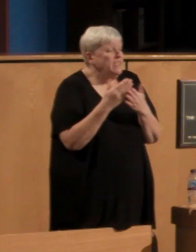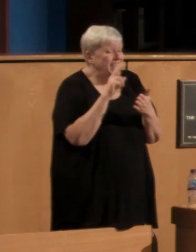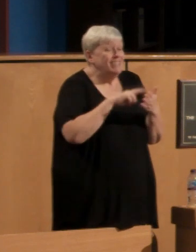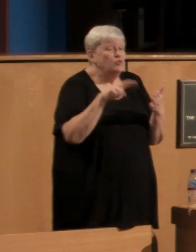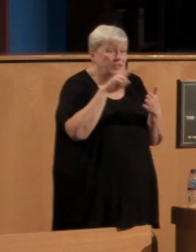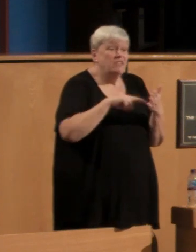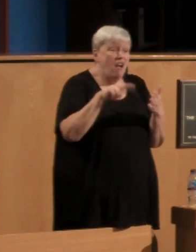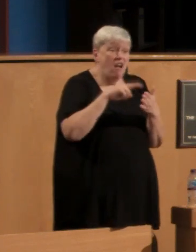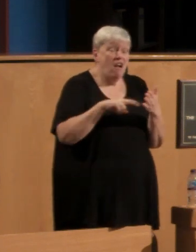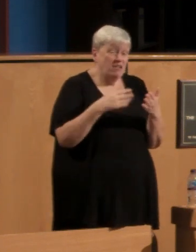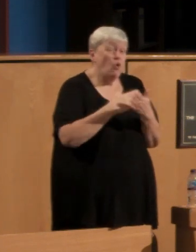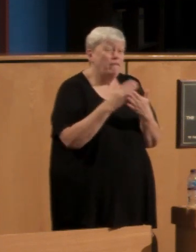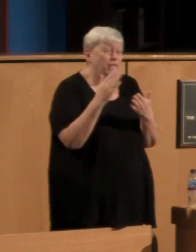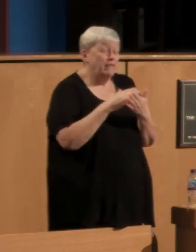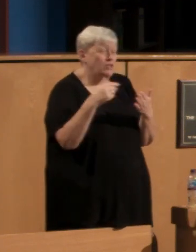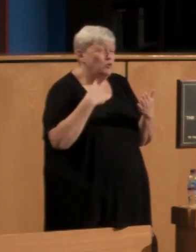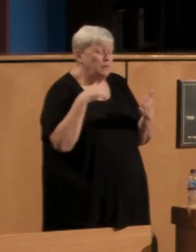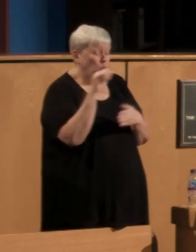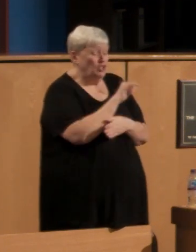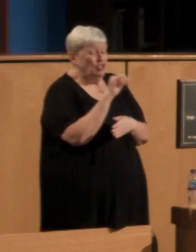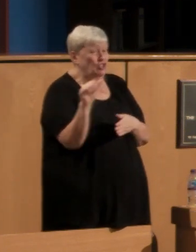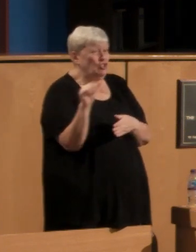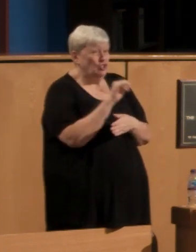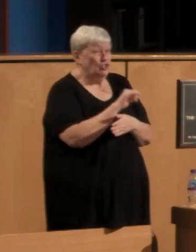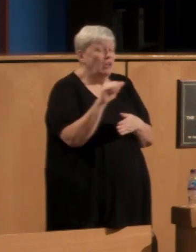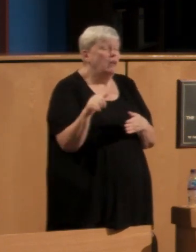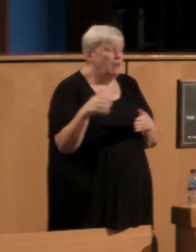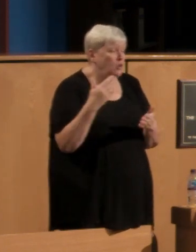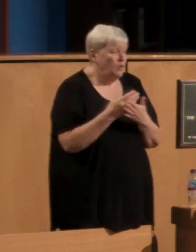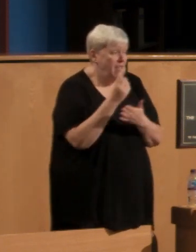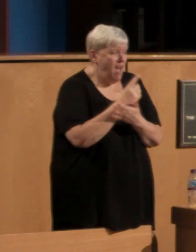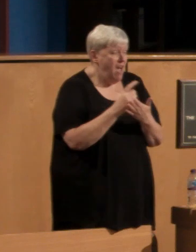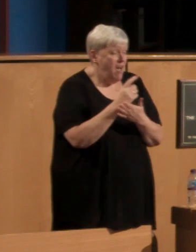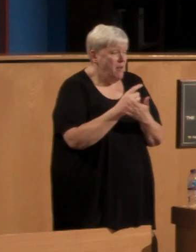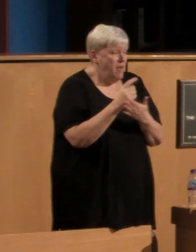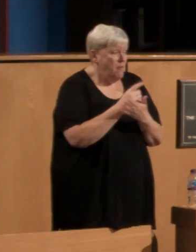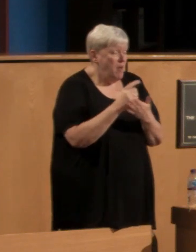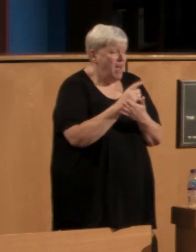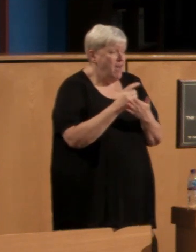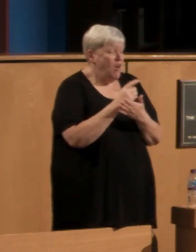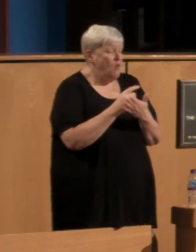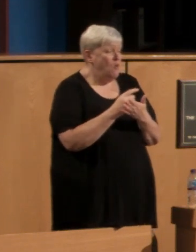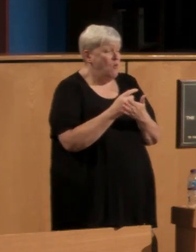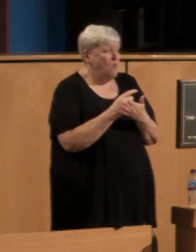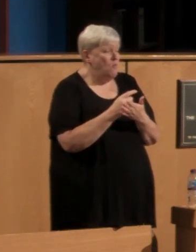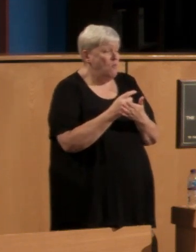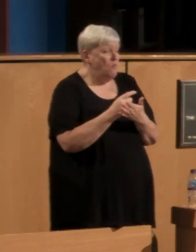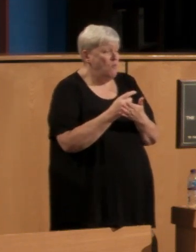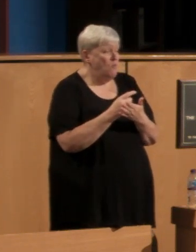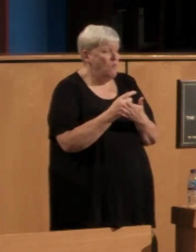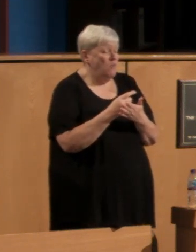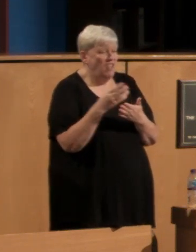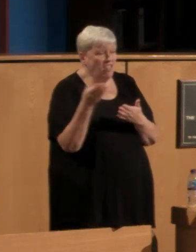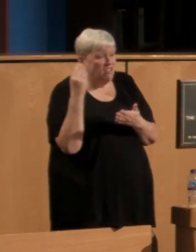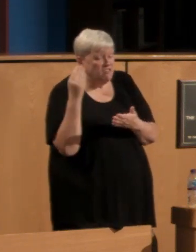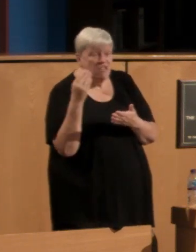it's often obvious which is which, and it's about, as a reader or a listener